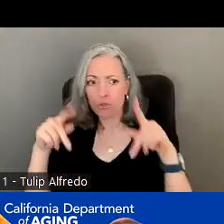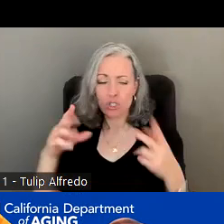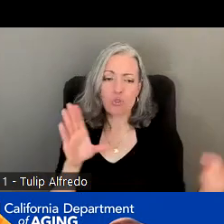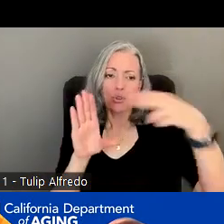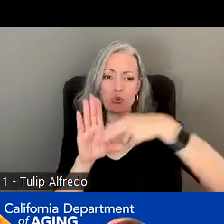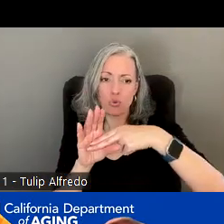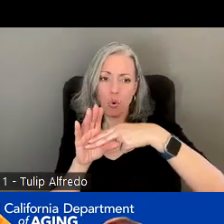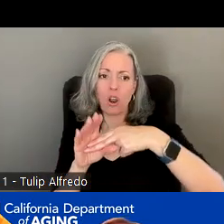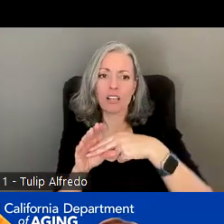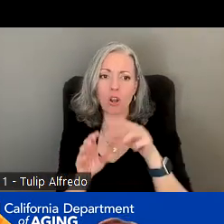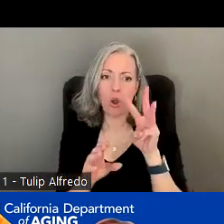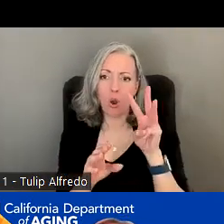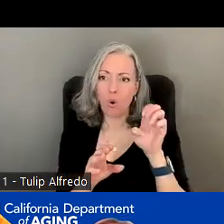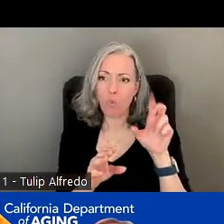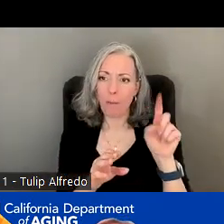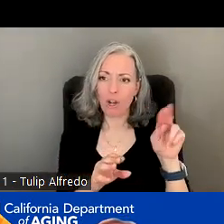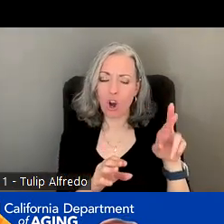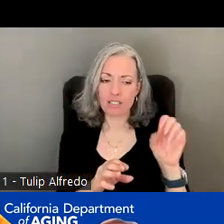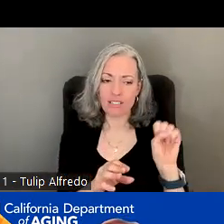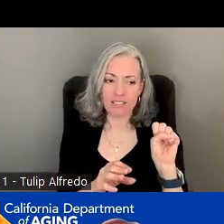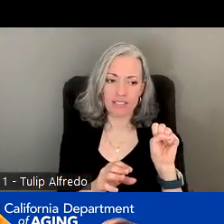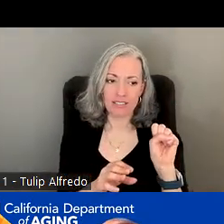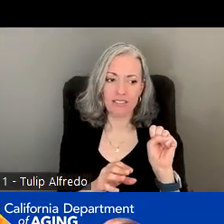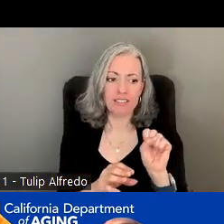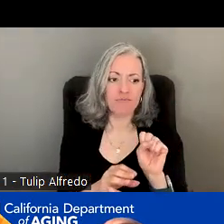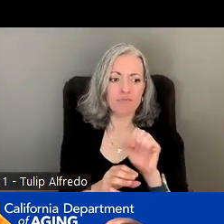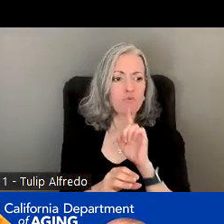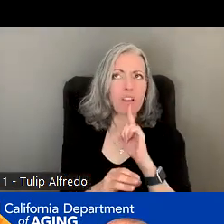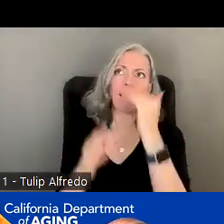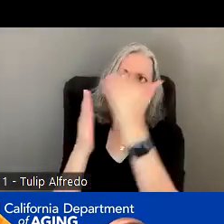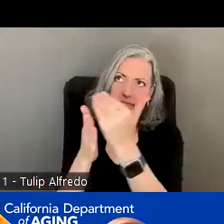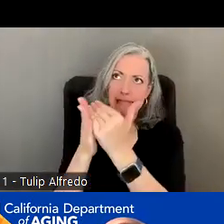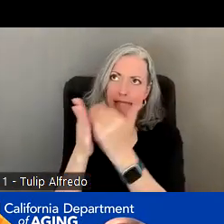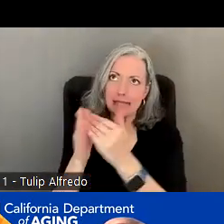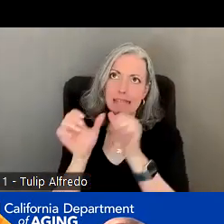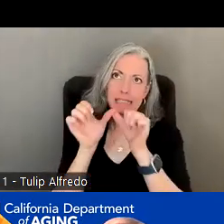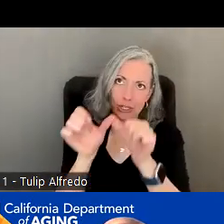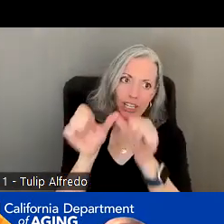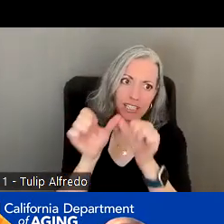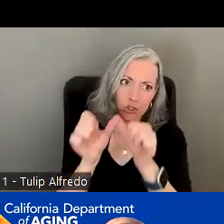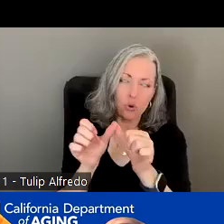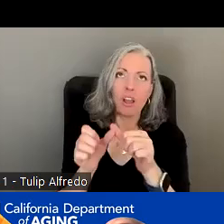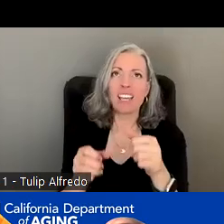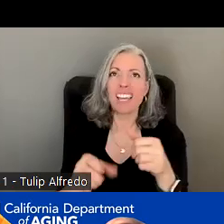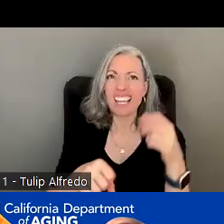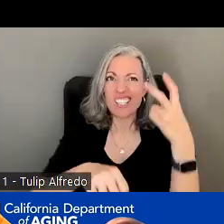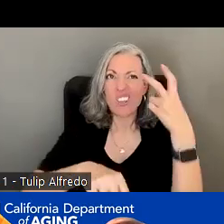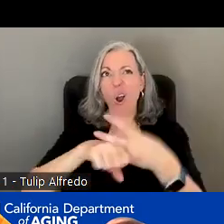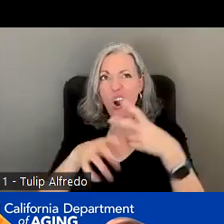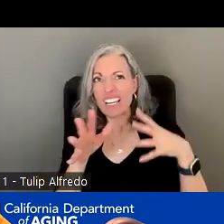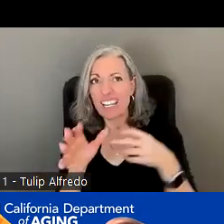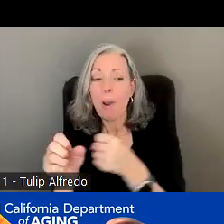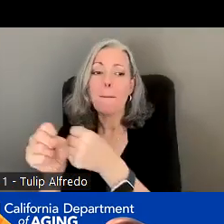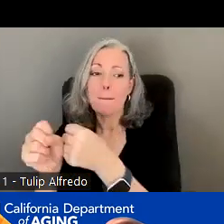and listservs, and the list goes on, and it's hard to stay on top of all of the activity. I've